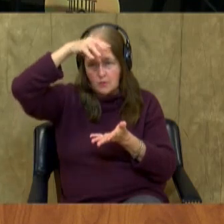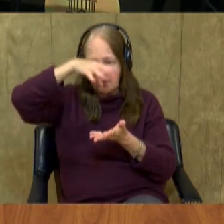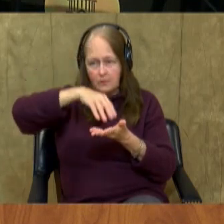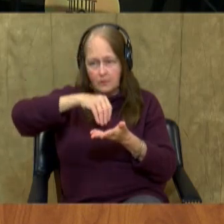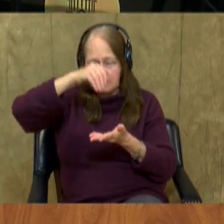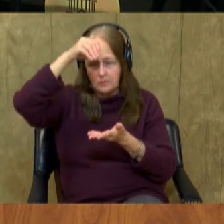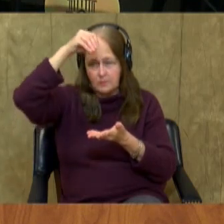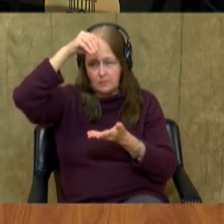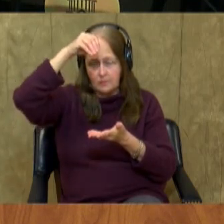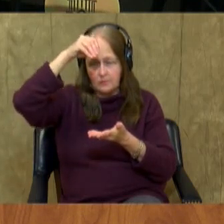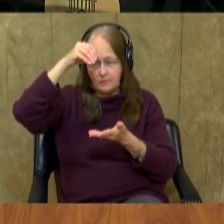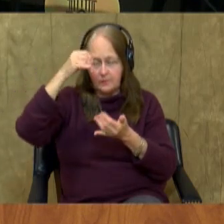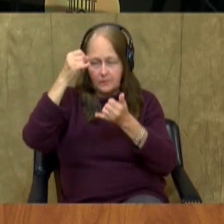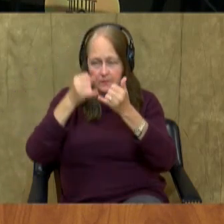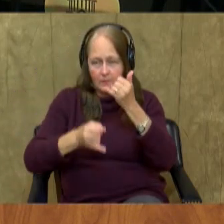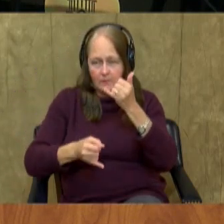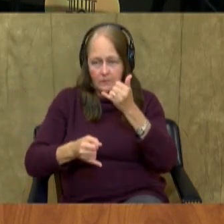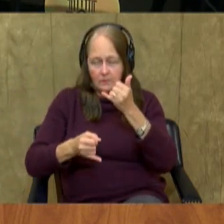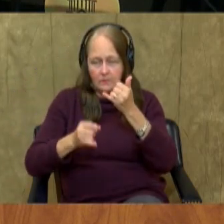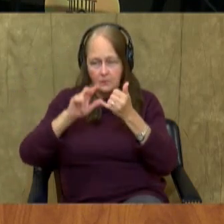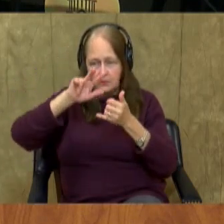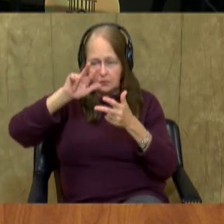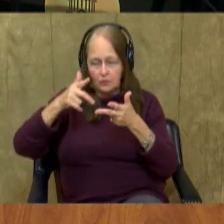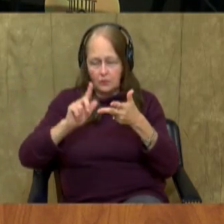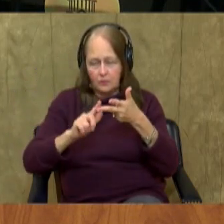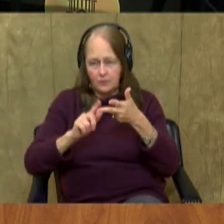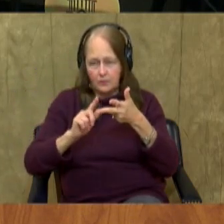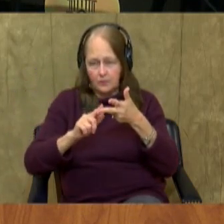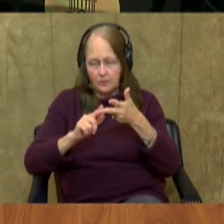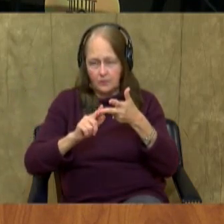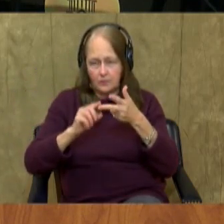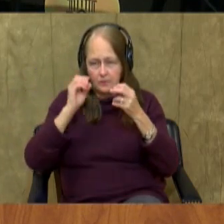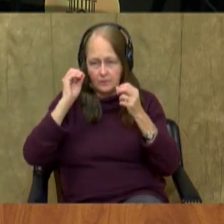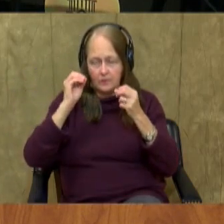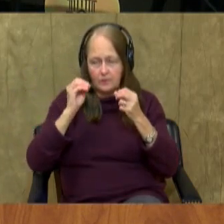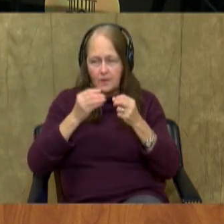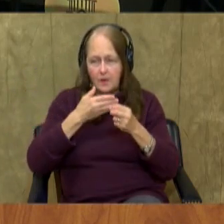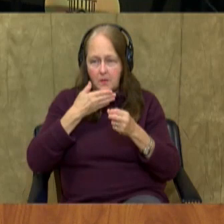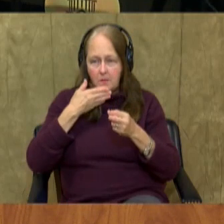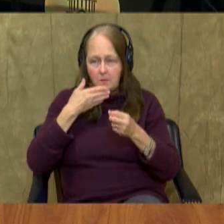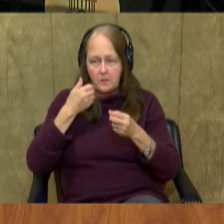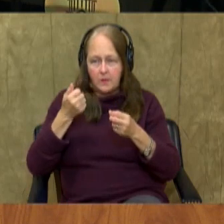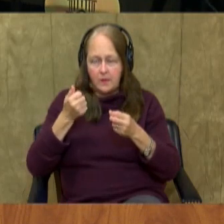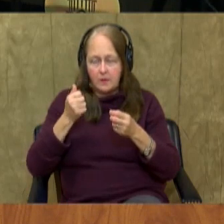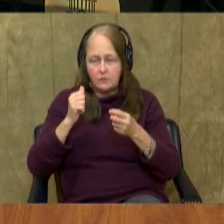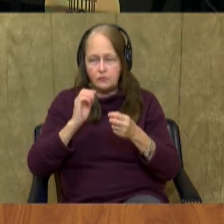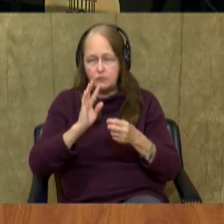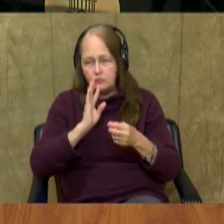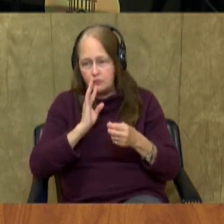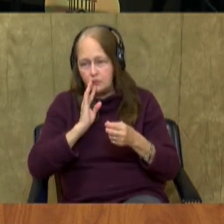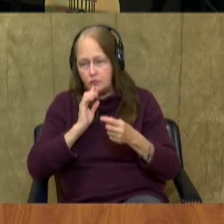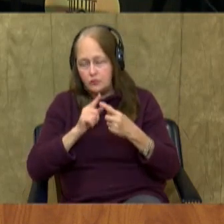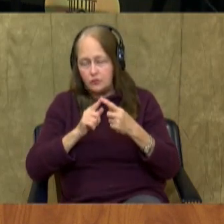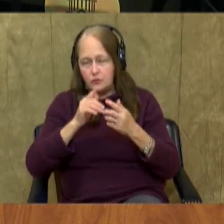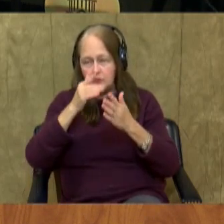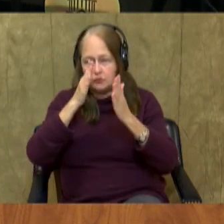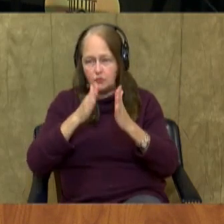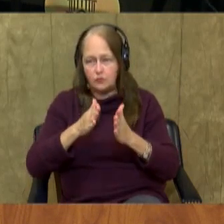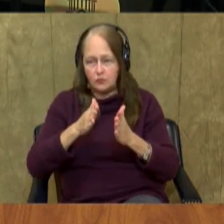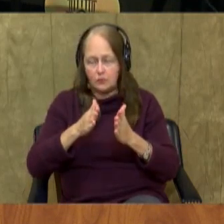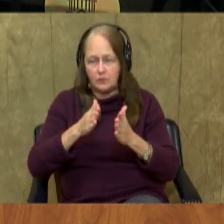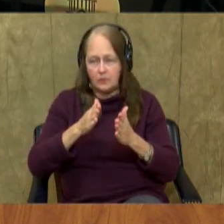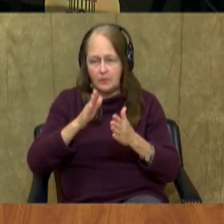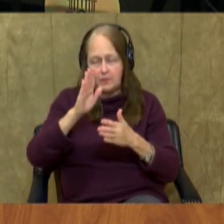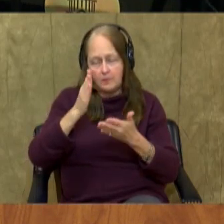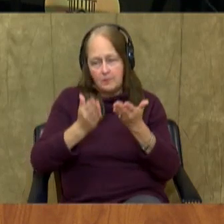it. And last but not least, her third reason stated that teachers can better relate to their students' experience